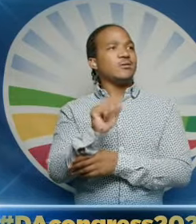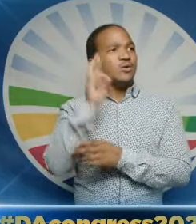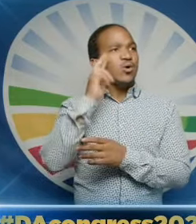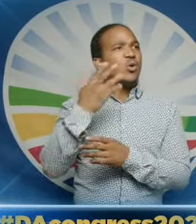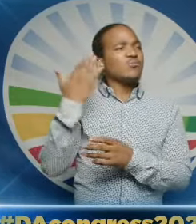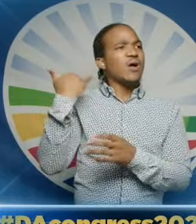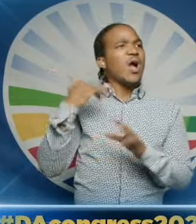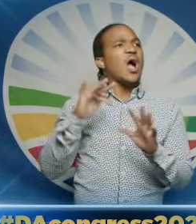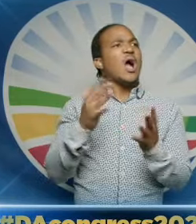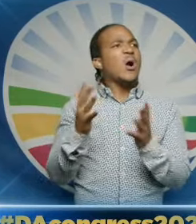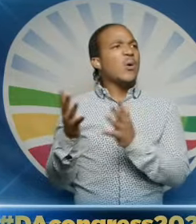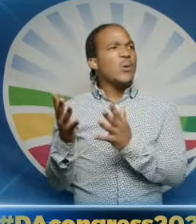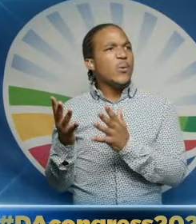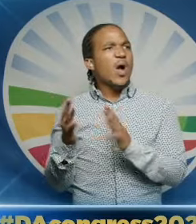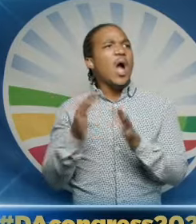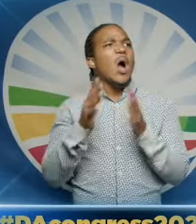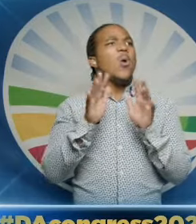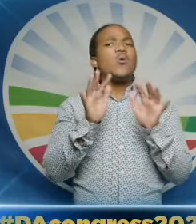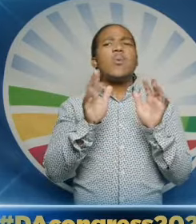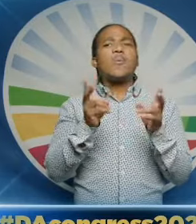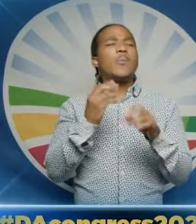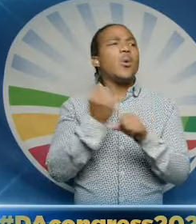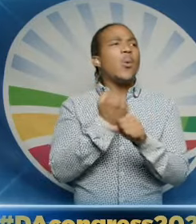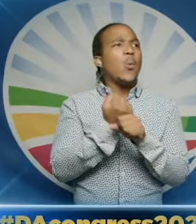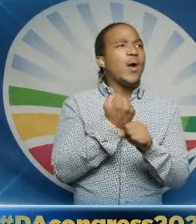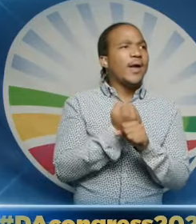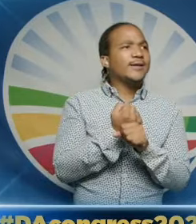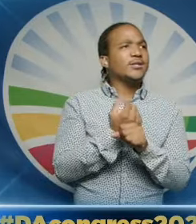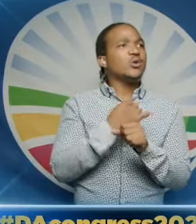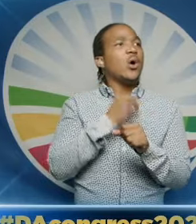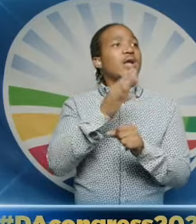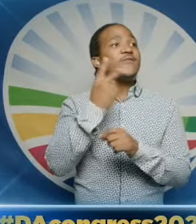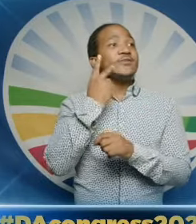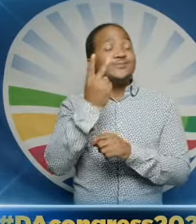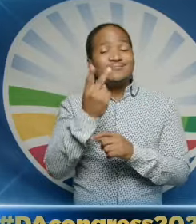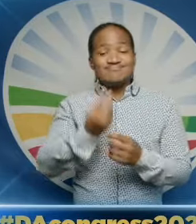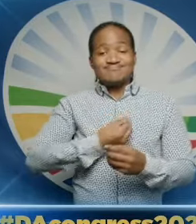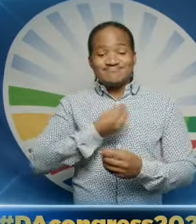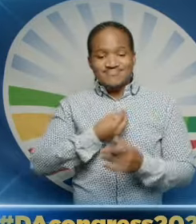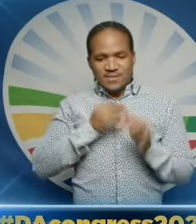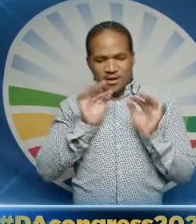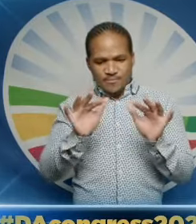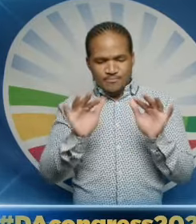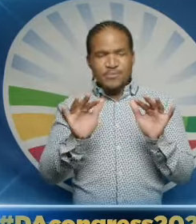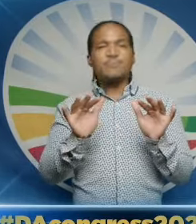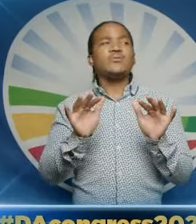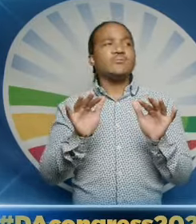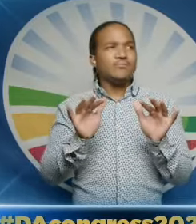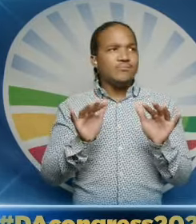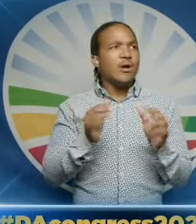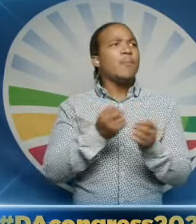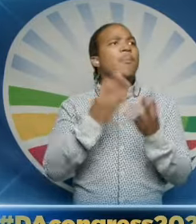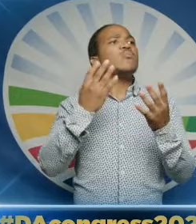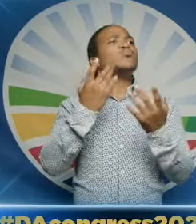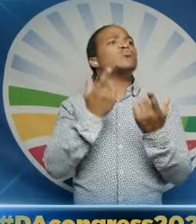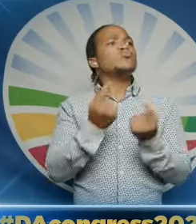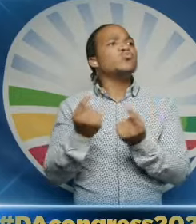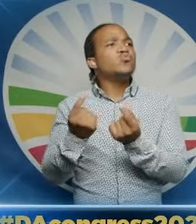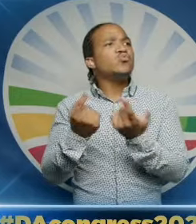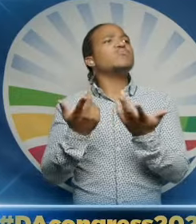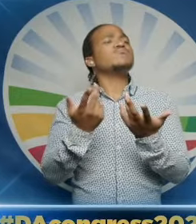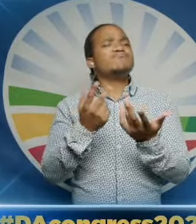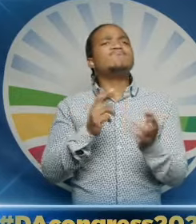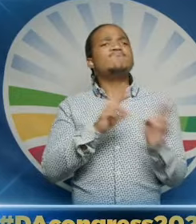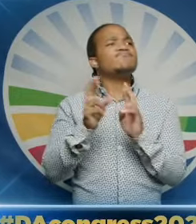ultimately standing in moving forward. So Saviwe gave young people a challenge that we need to rise up, that we need to stand